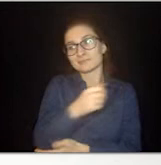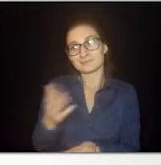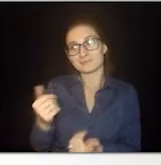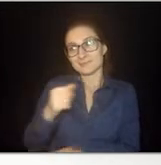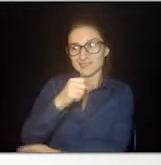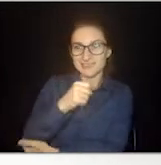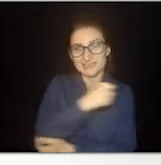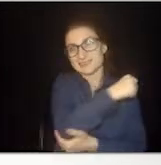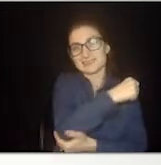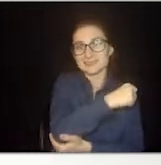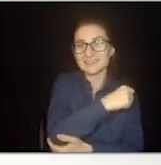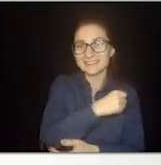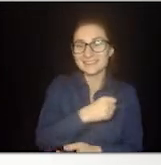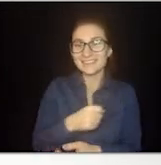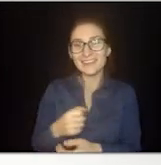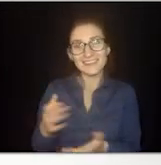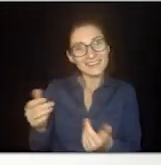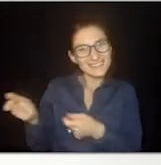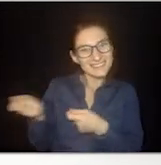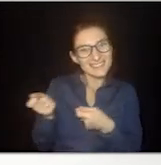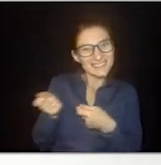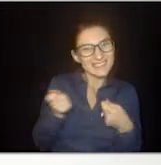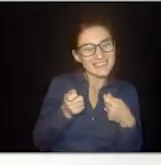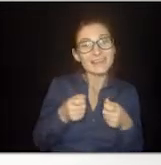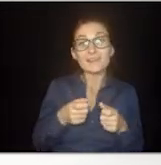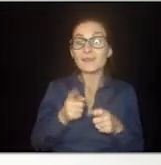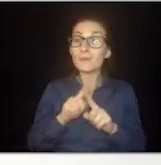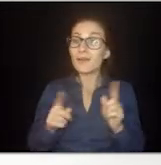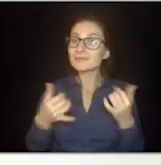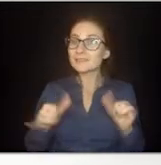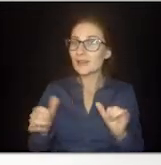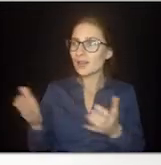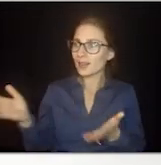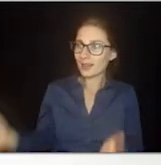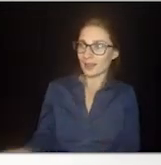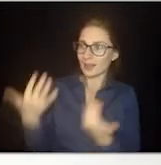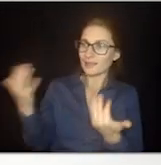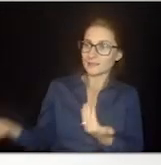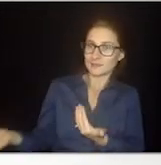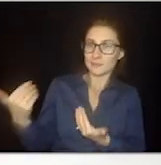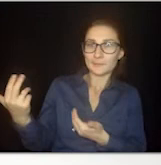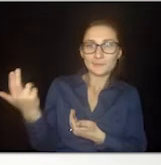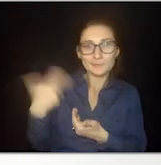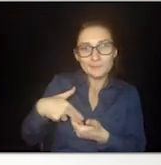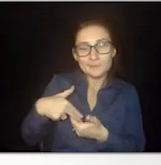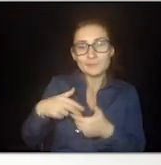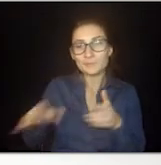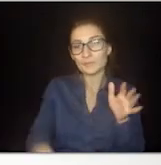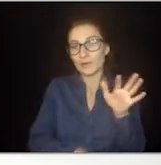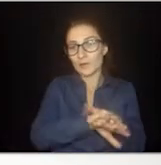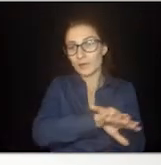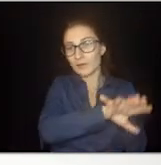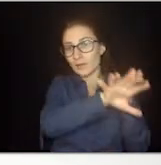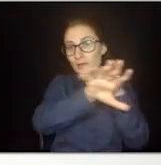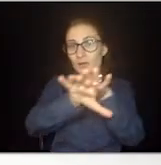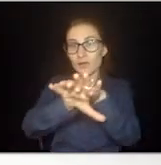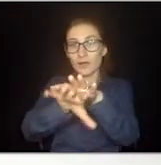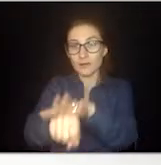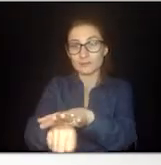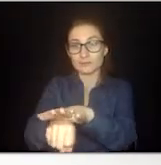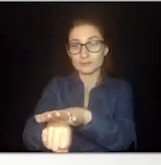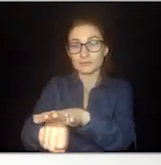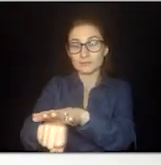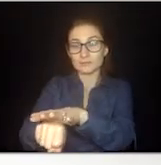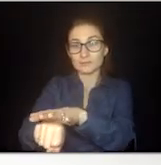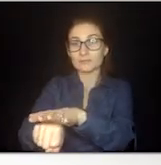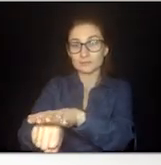assistance, to get them to go with you, and that's okay, but you still want them to go with you, and we reach down. I pick